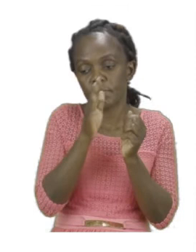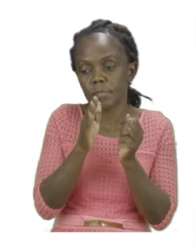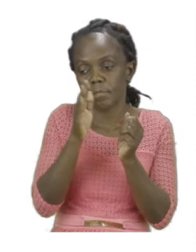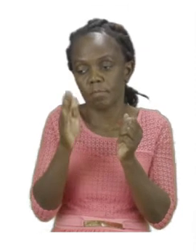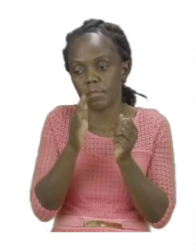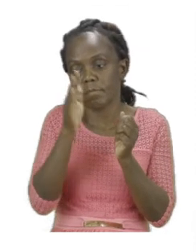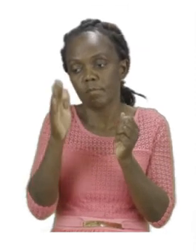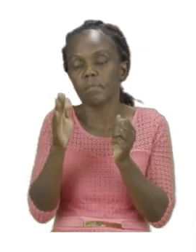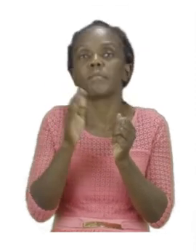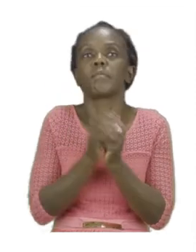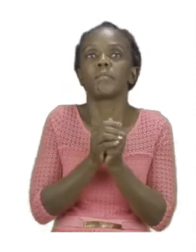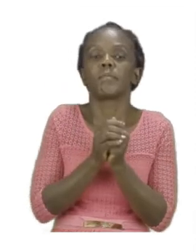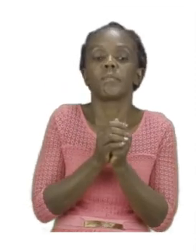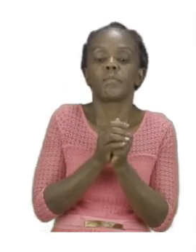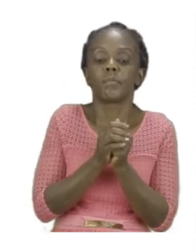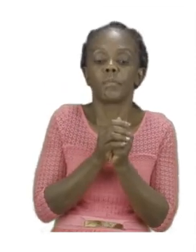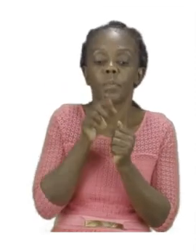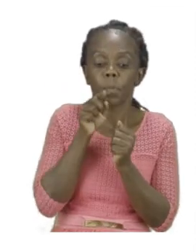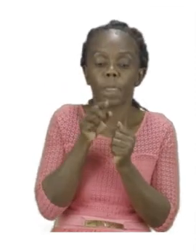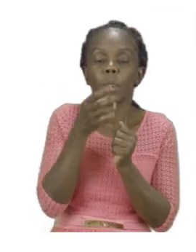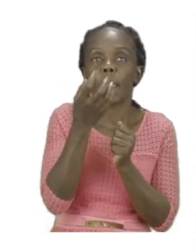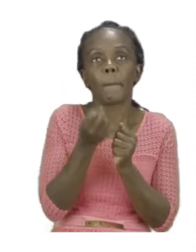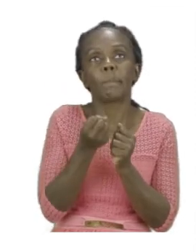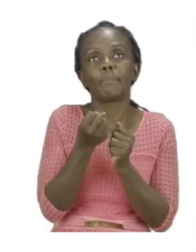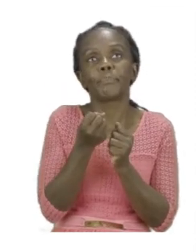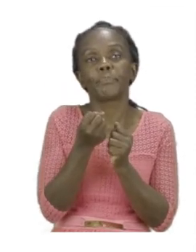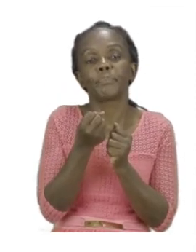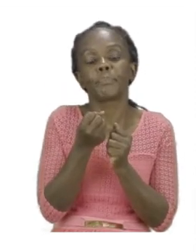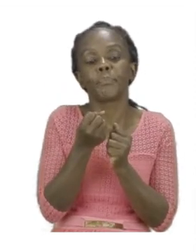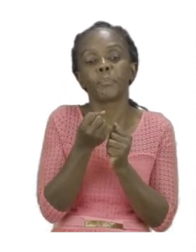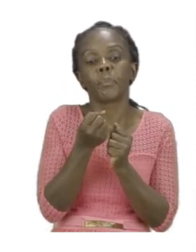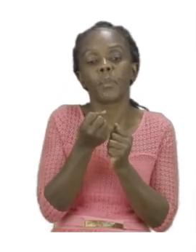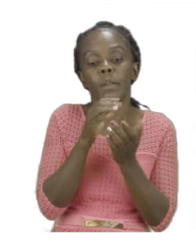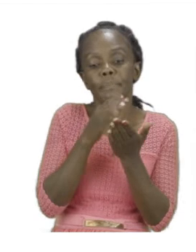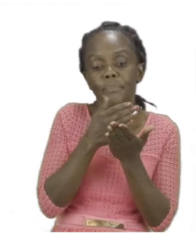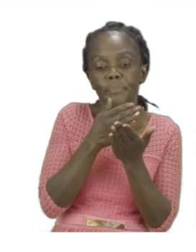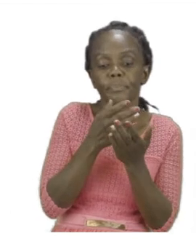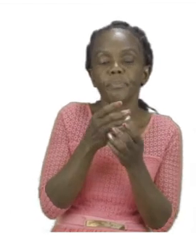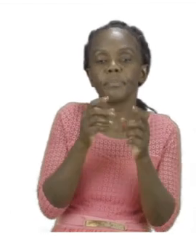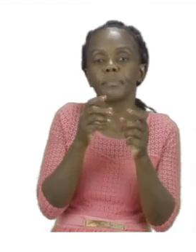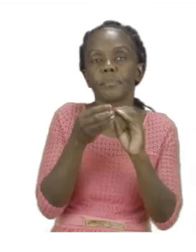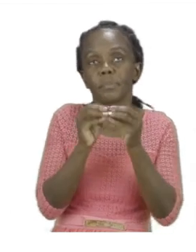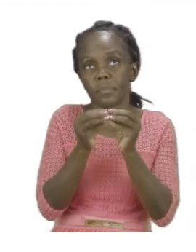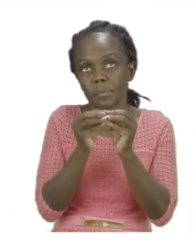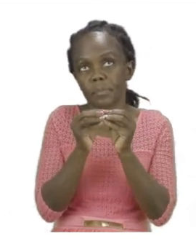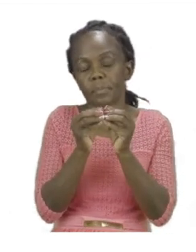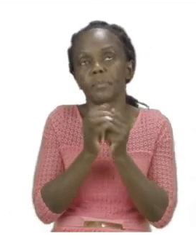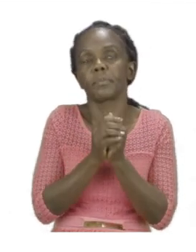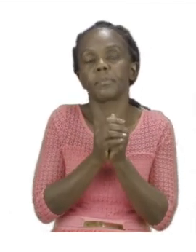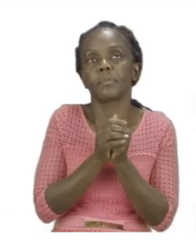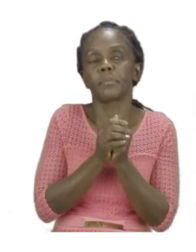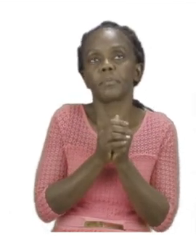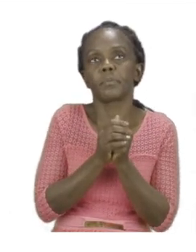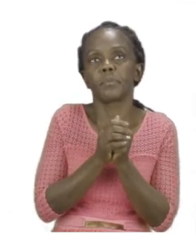some numbers, and it is our job to complete the pattern. Now, I know